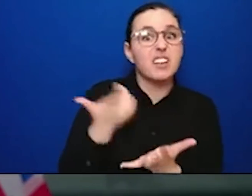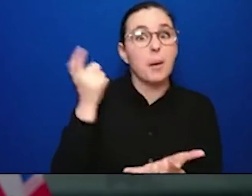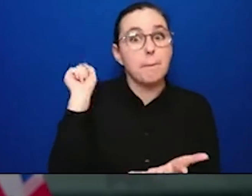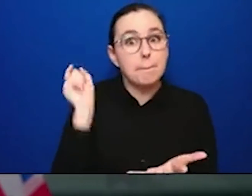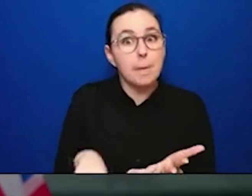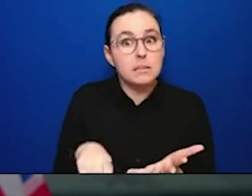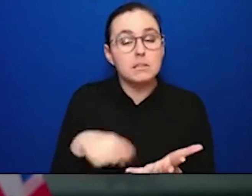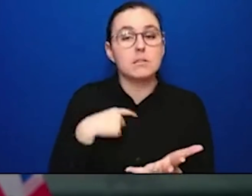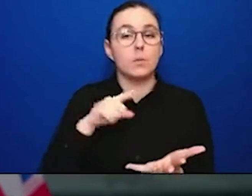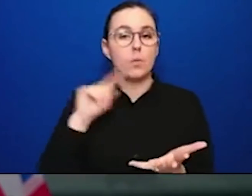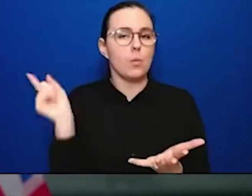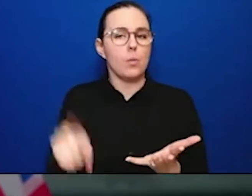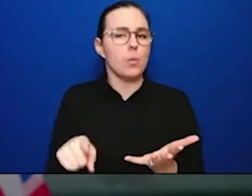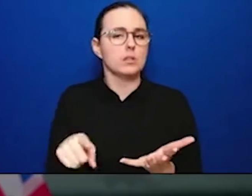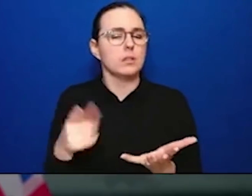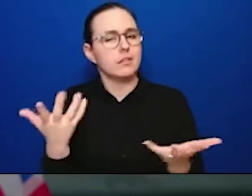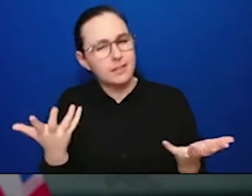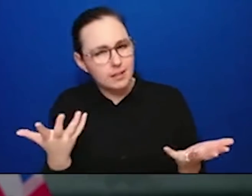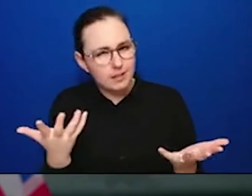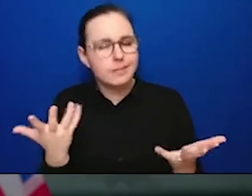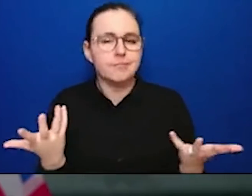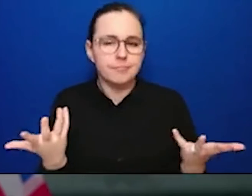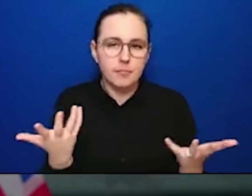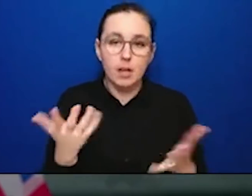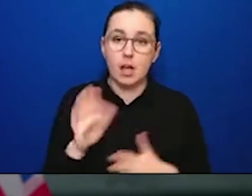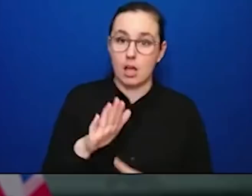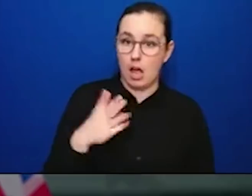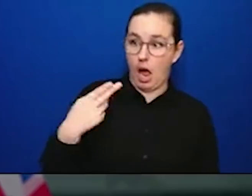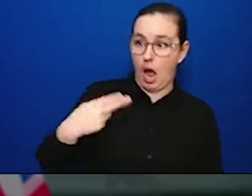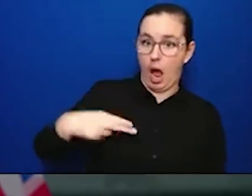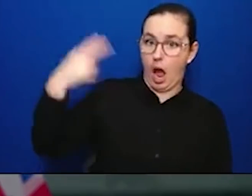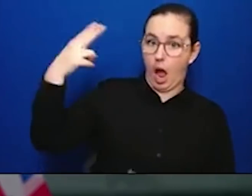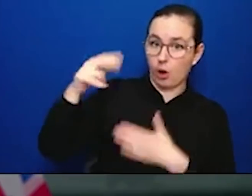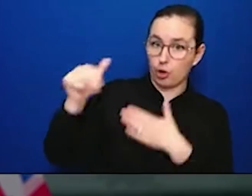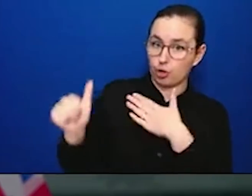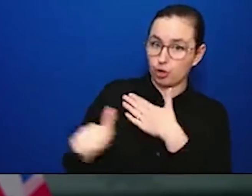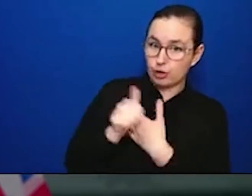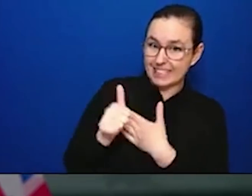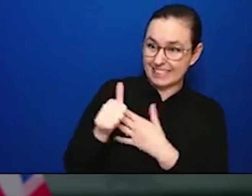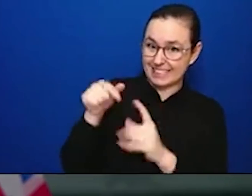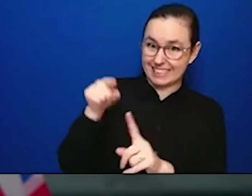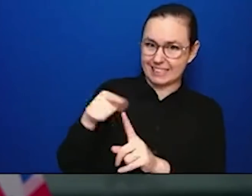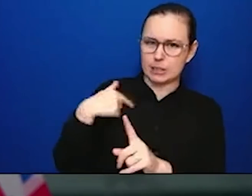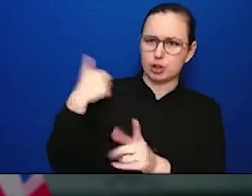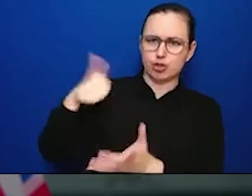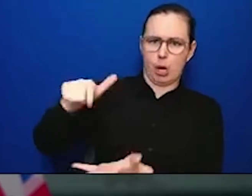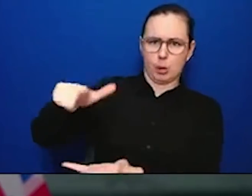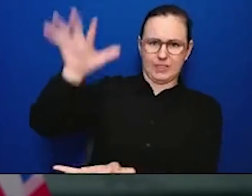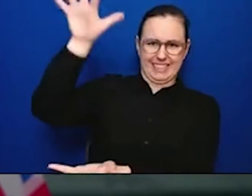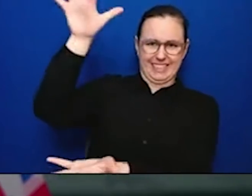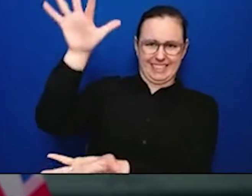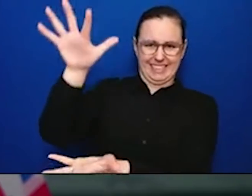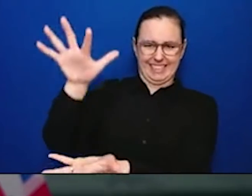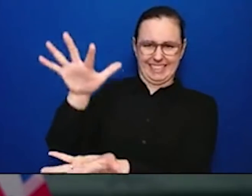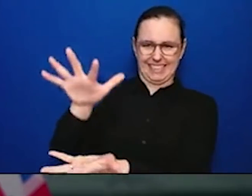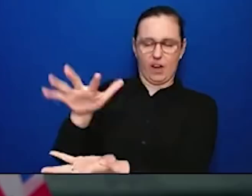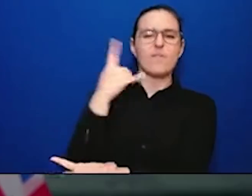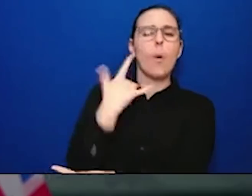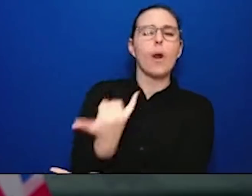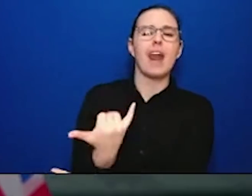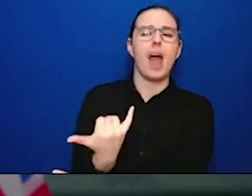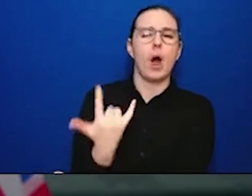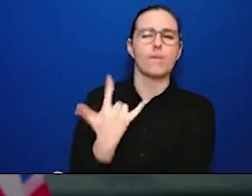from those highest risk situations and putting in place the least restrictive means we can to get us through this